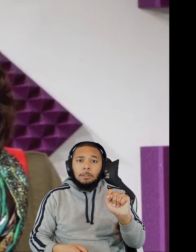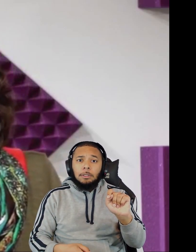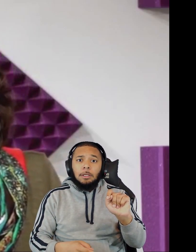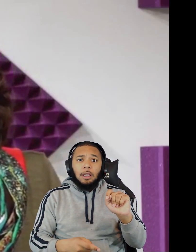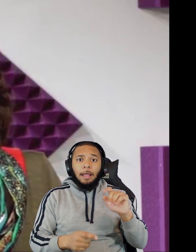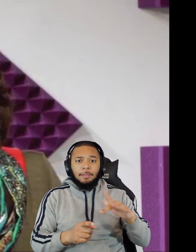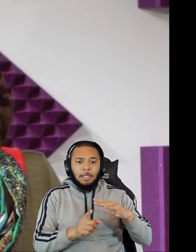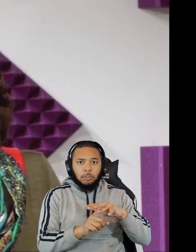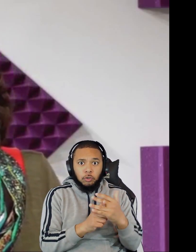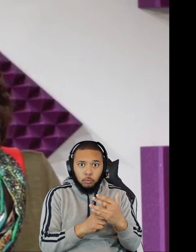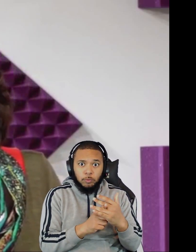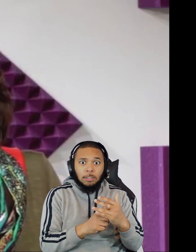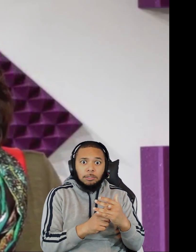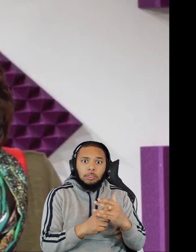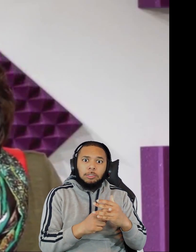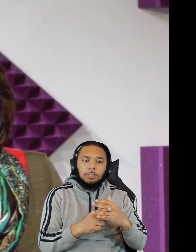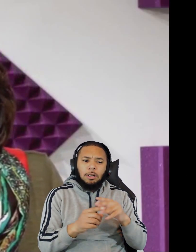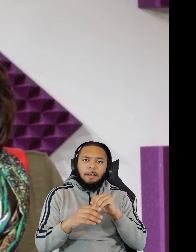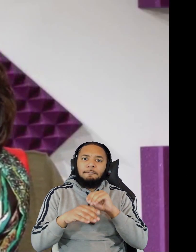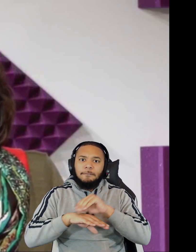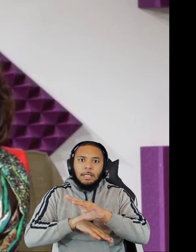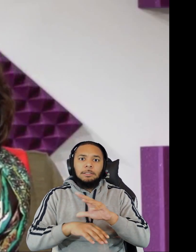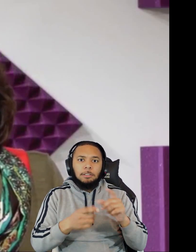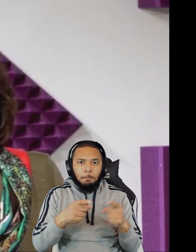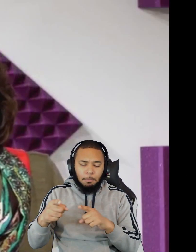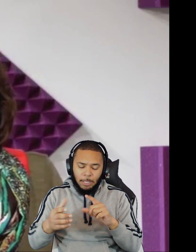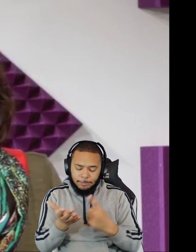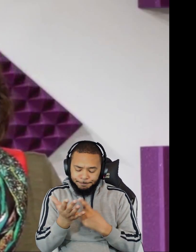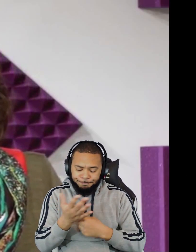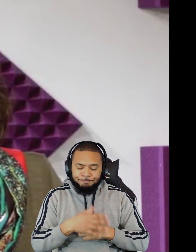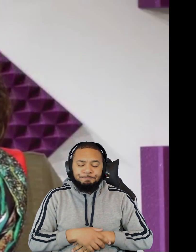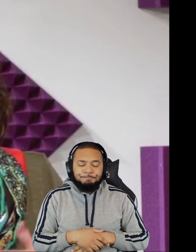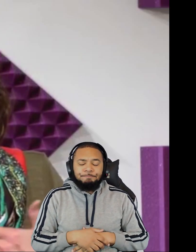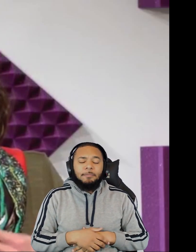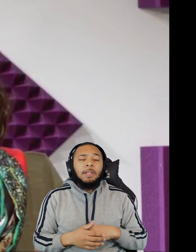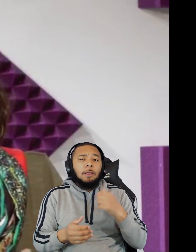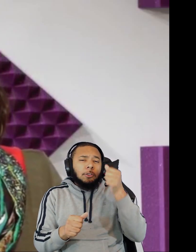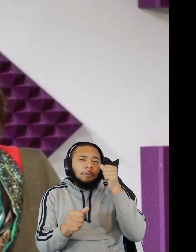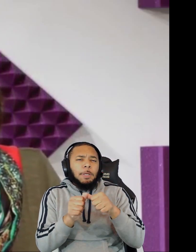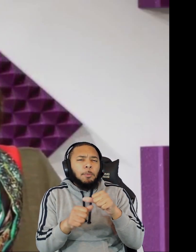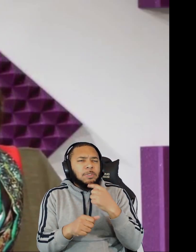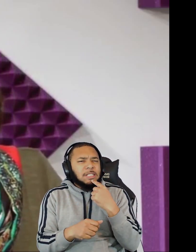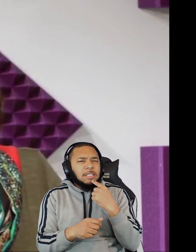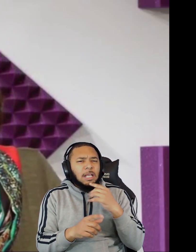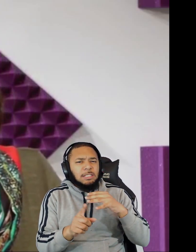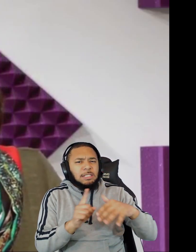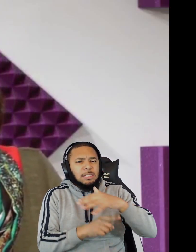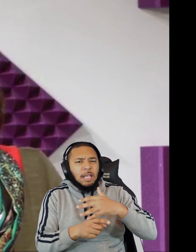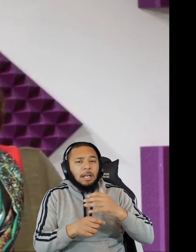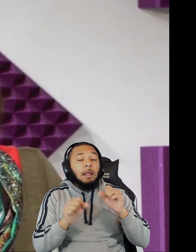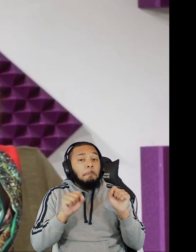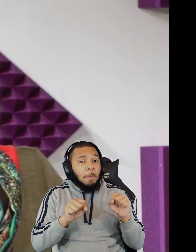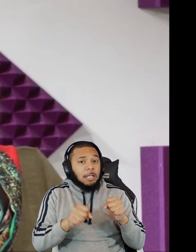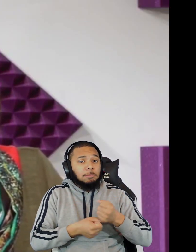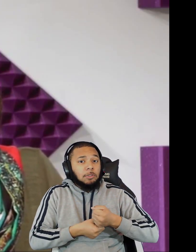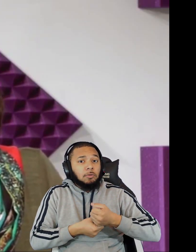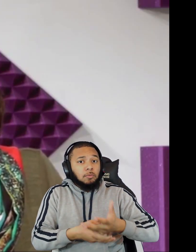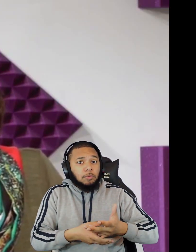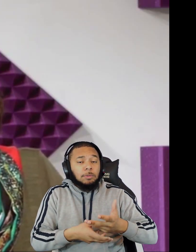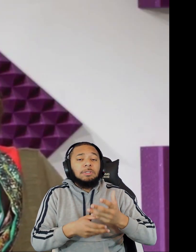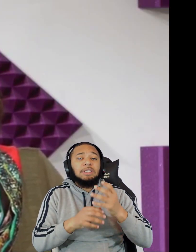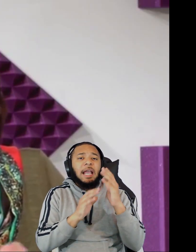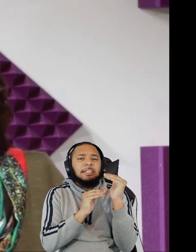in. And also remember, we said that setting will create expectations. And notice